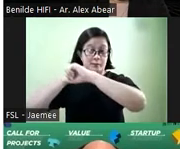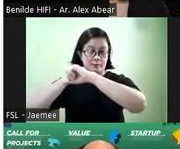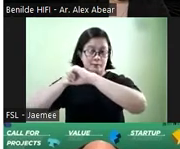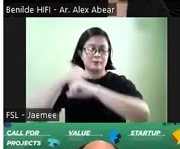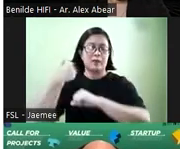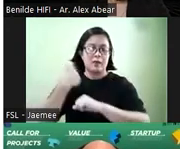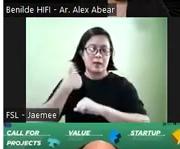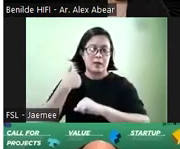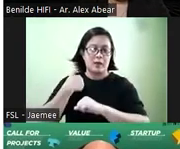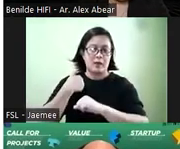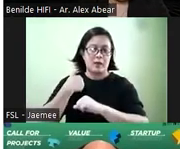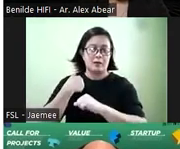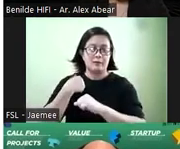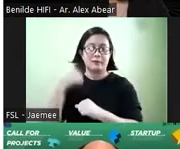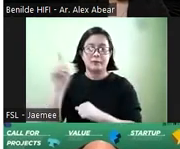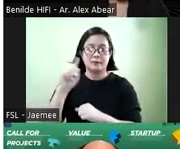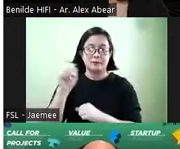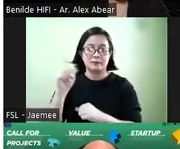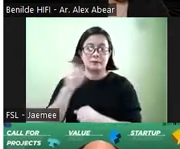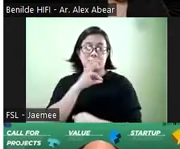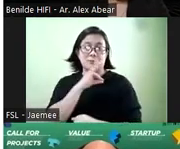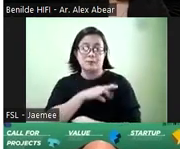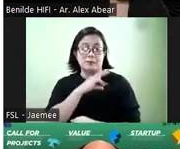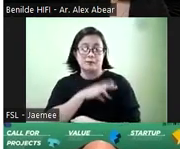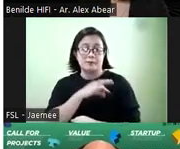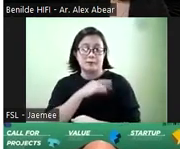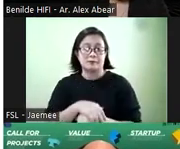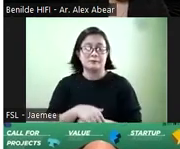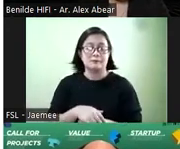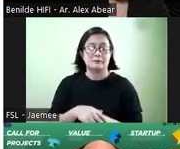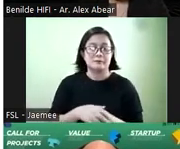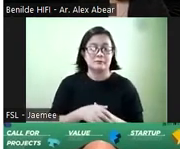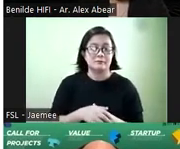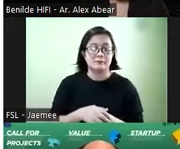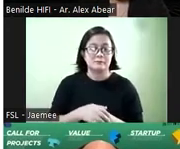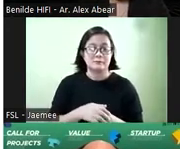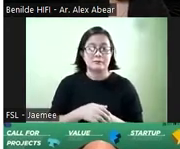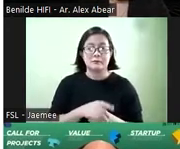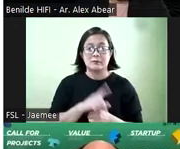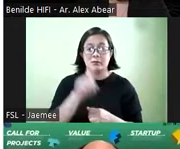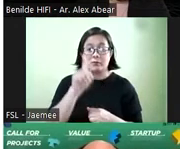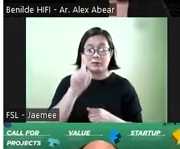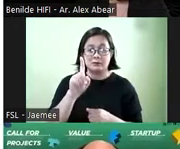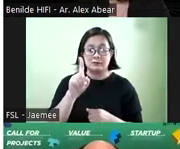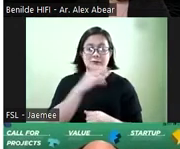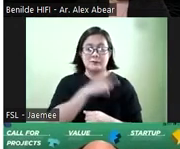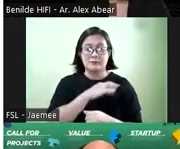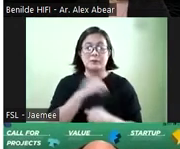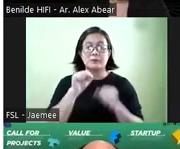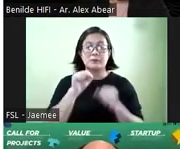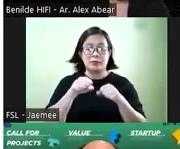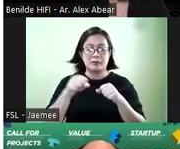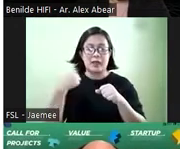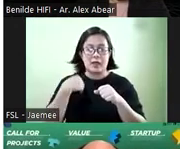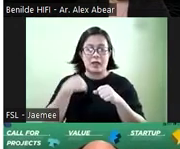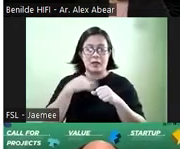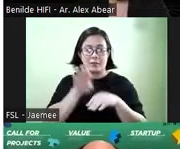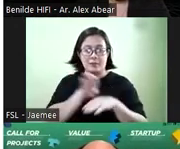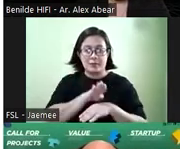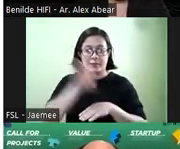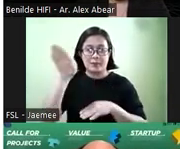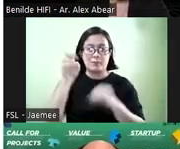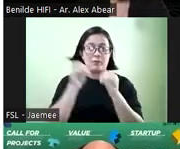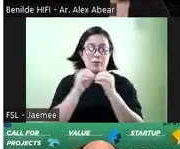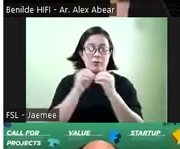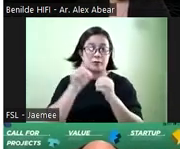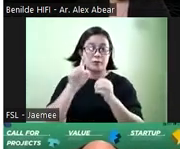the community. So what are the benefits from this? So number one, you can accelerate your launch. It can